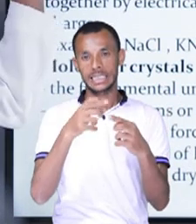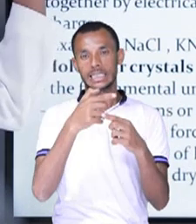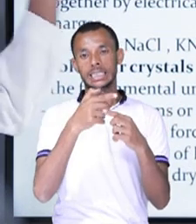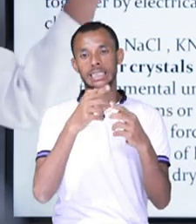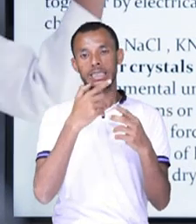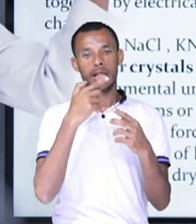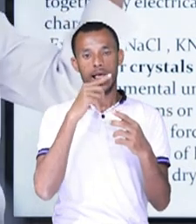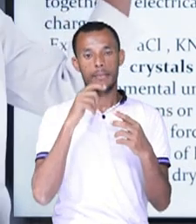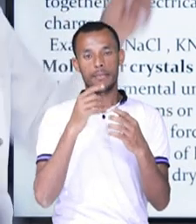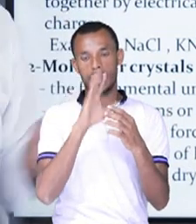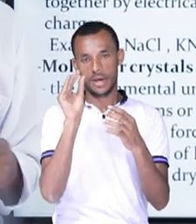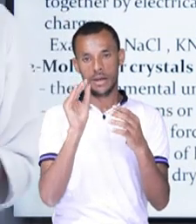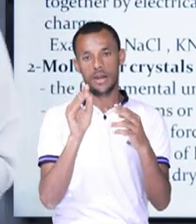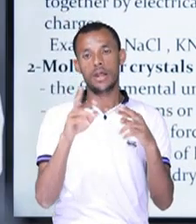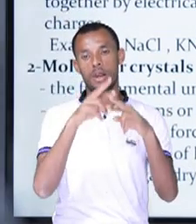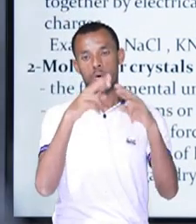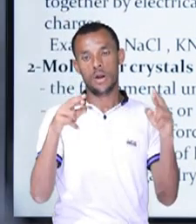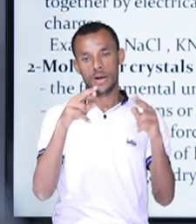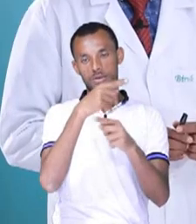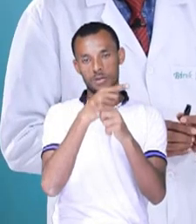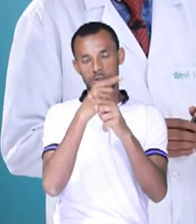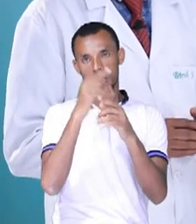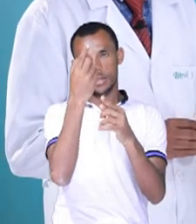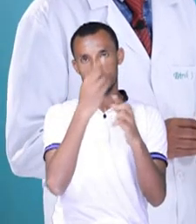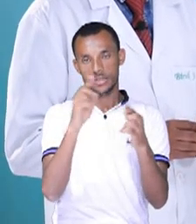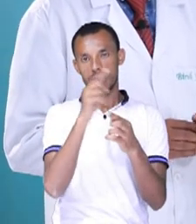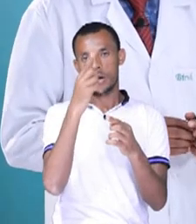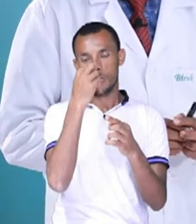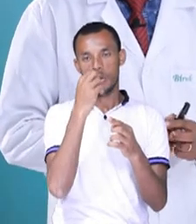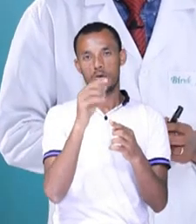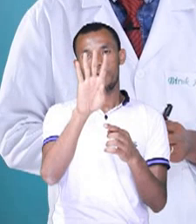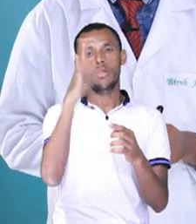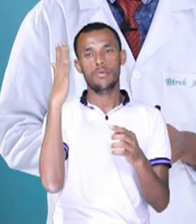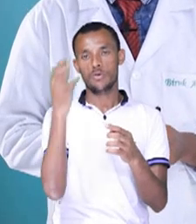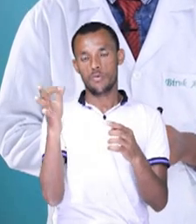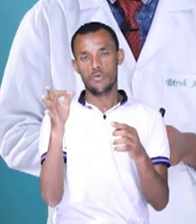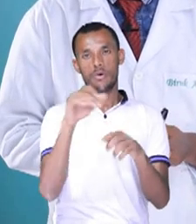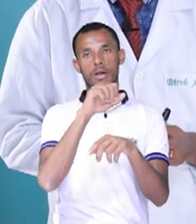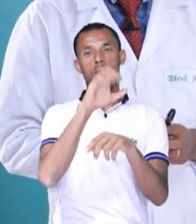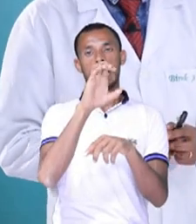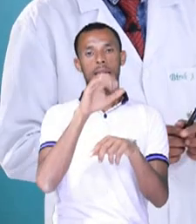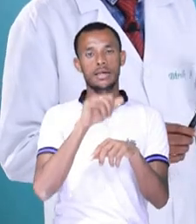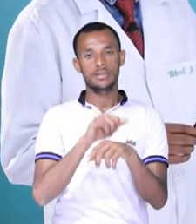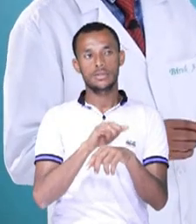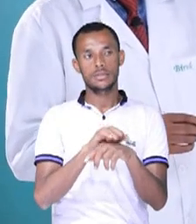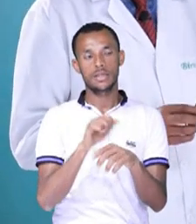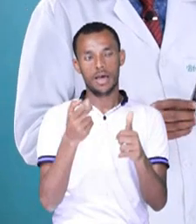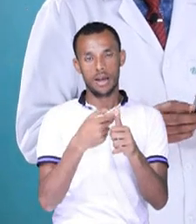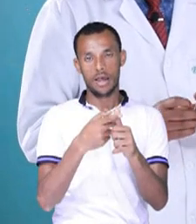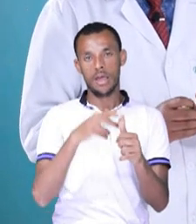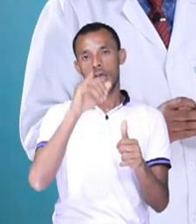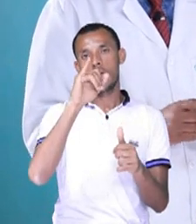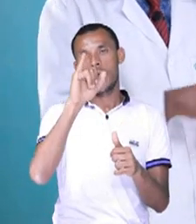and irregular geometric shapes. There are commonly 4 types of crystals. 1,